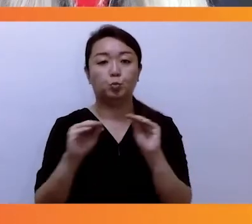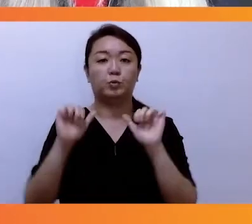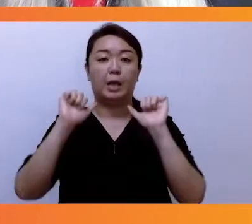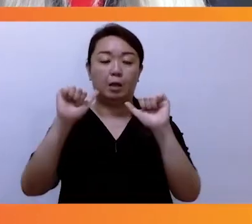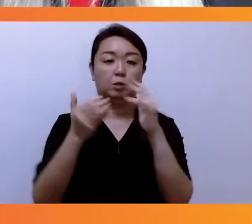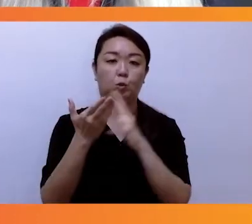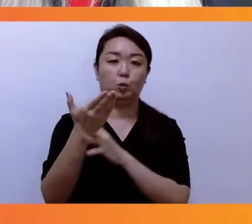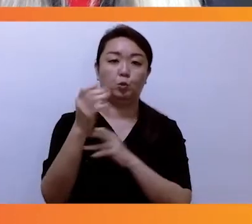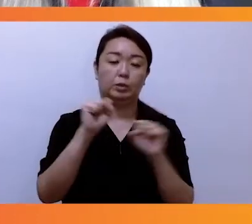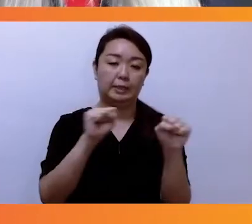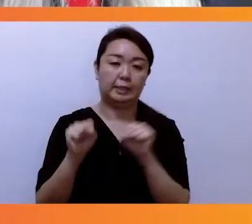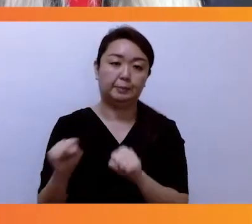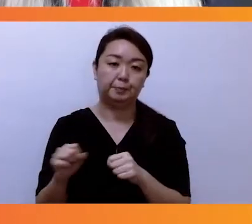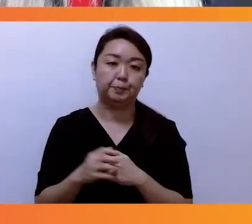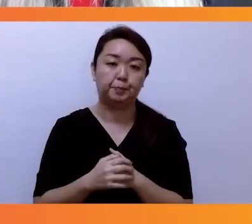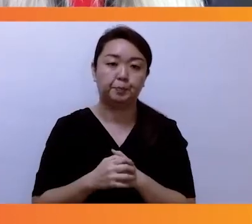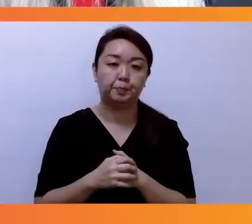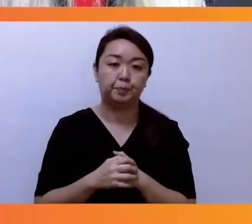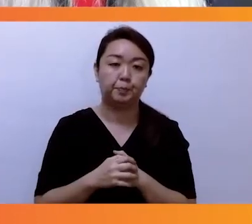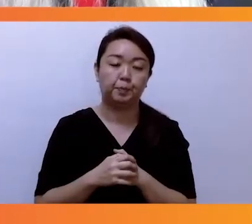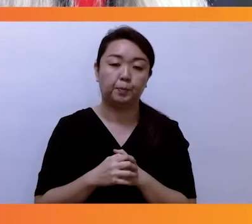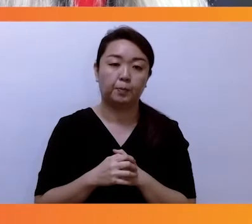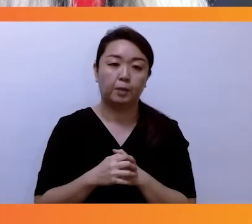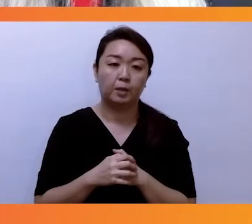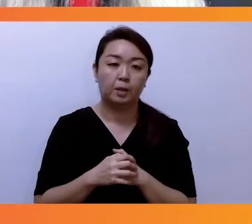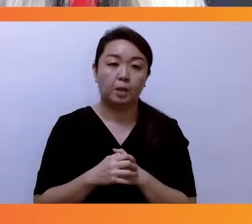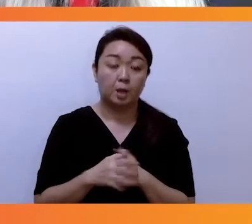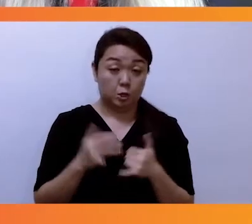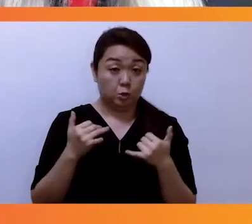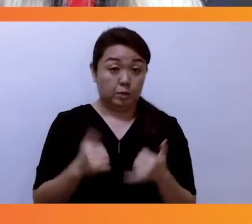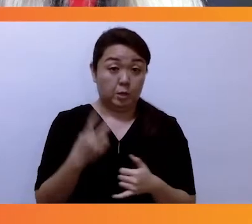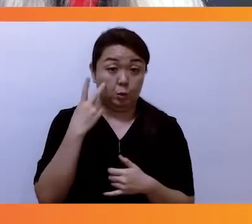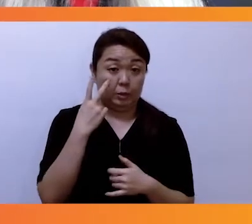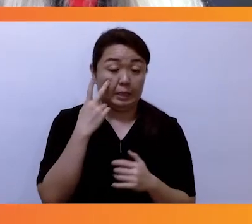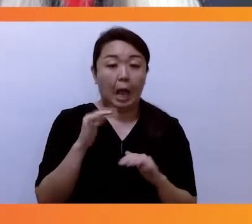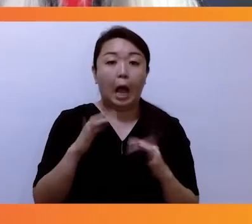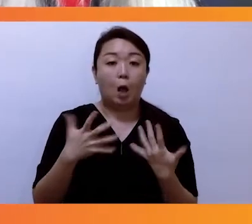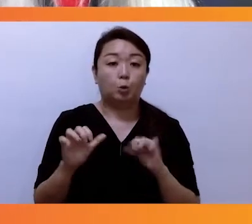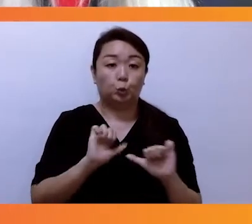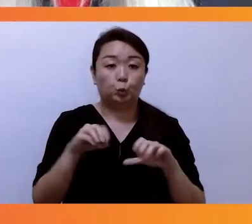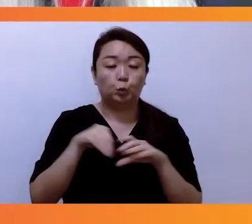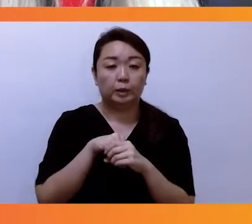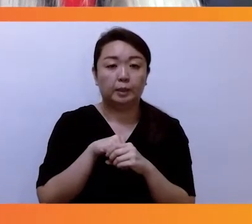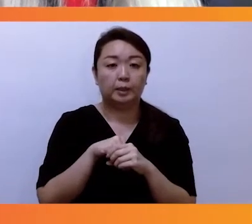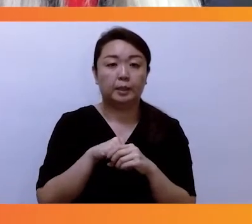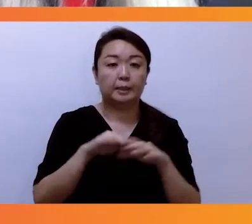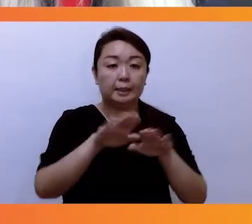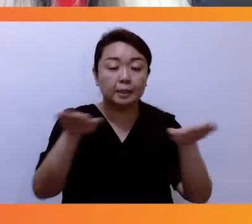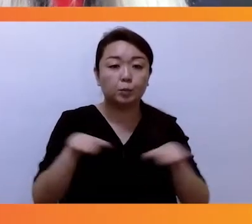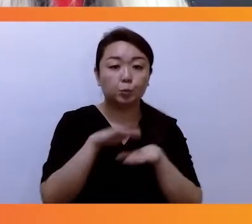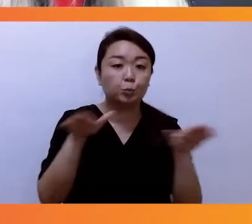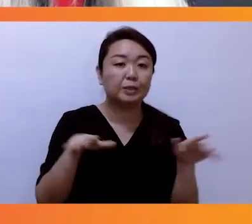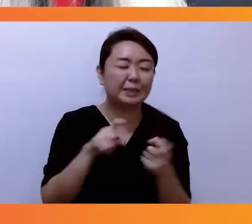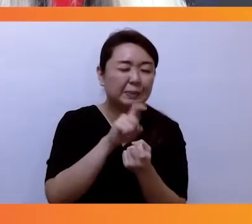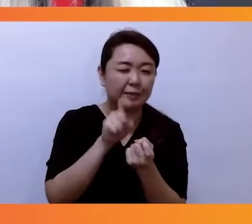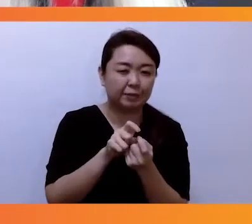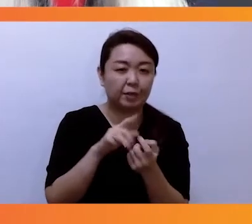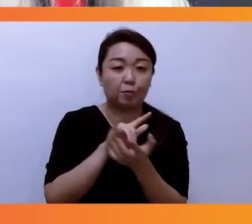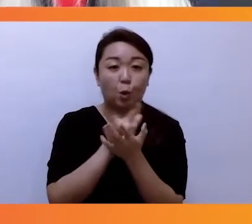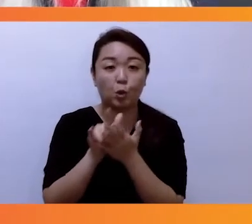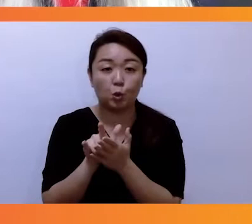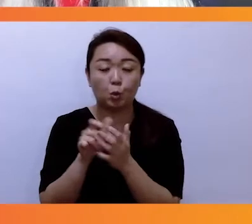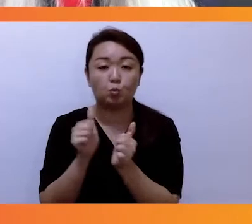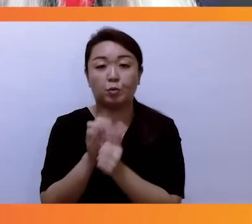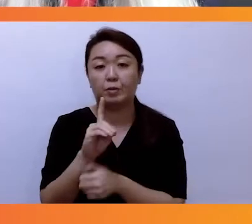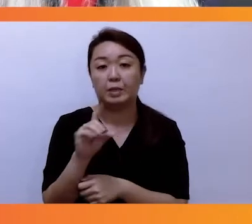move an athlete through the system. So let's look at how that's done in the sport of swimming, specifically